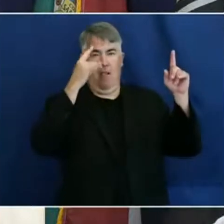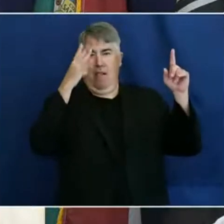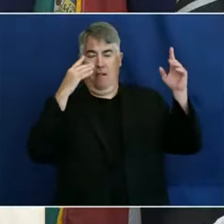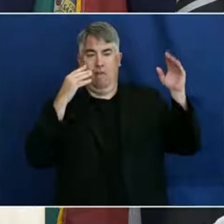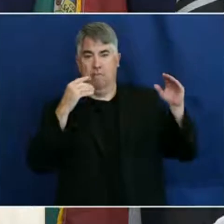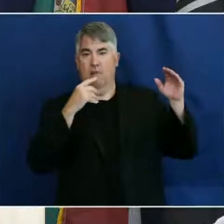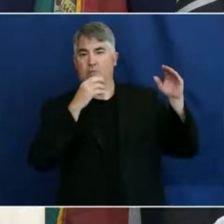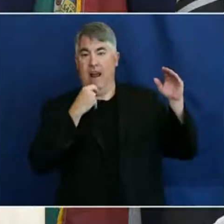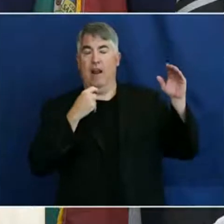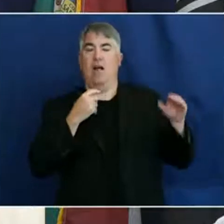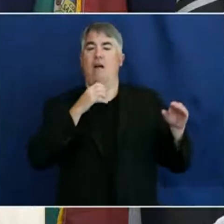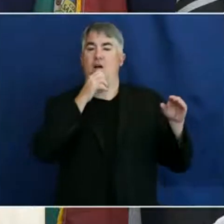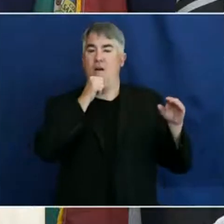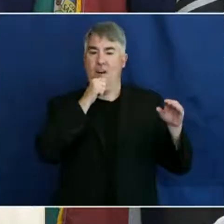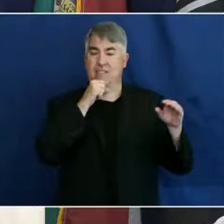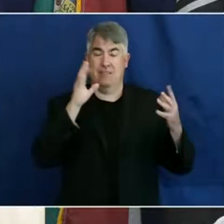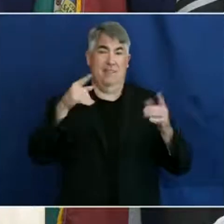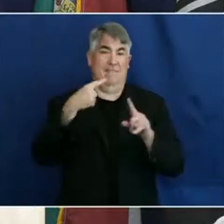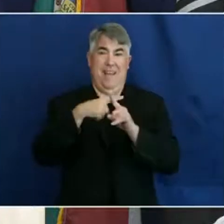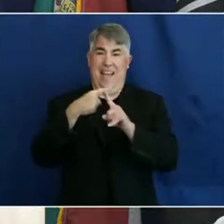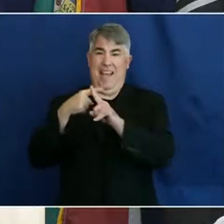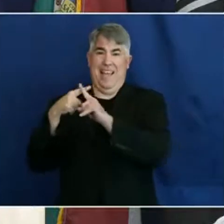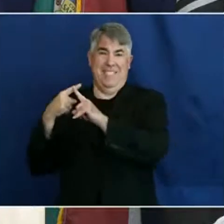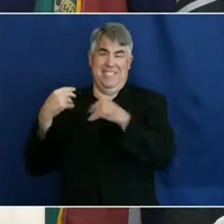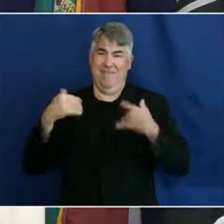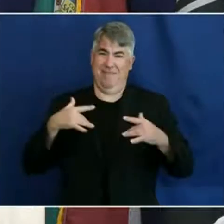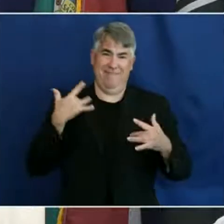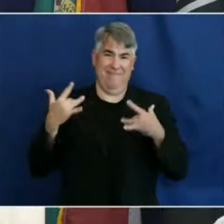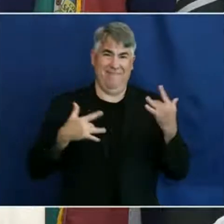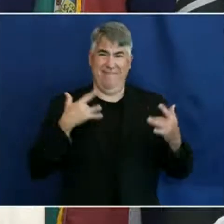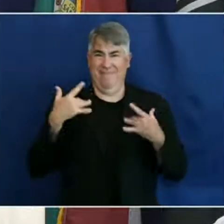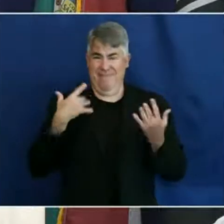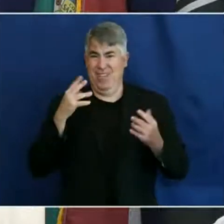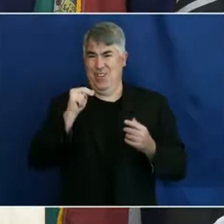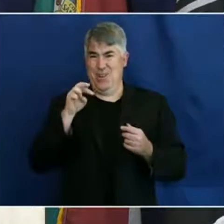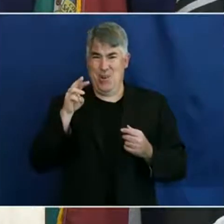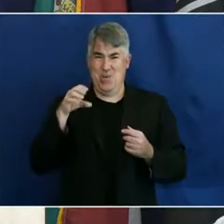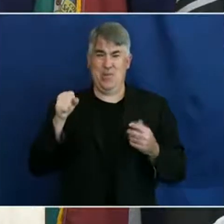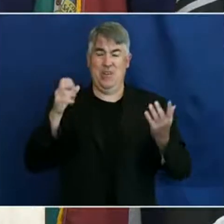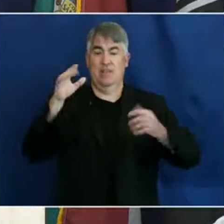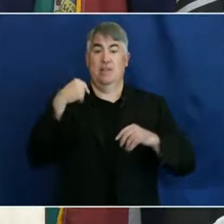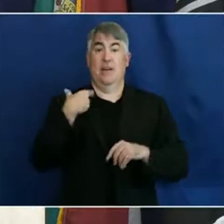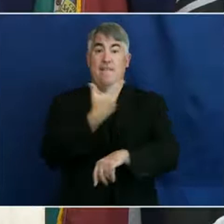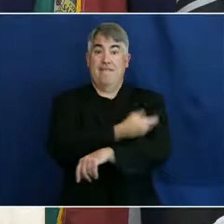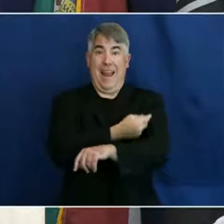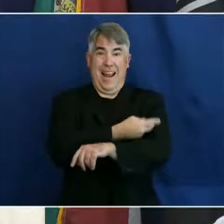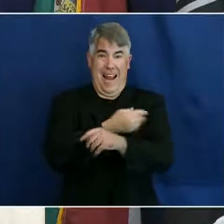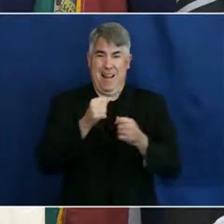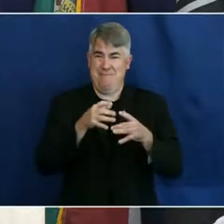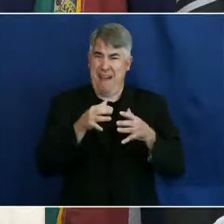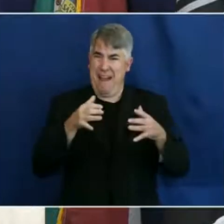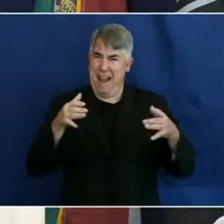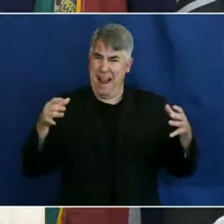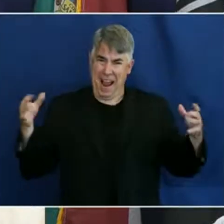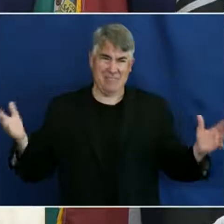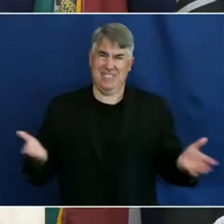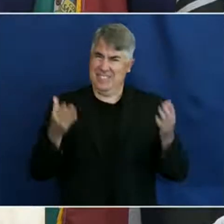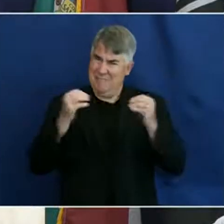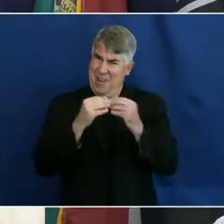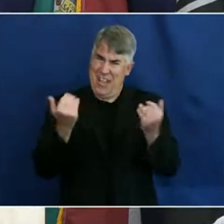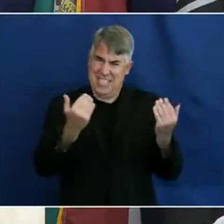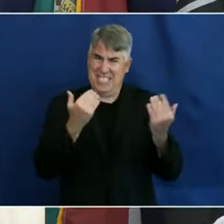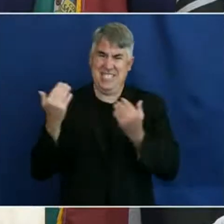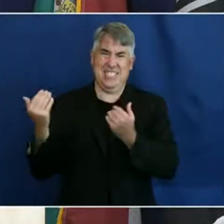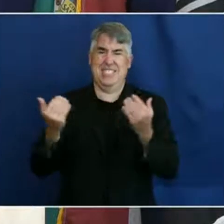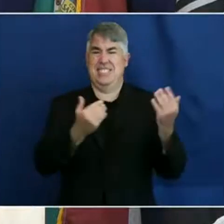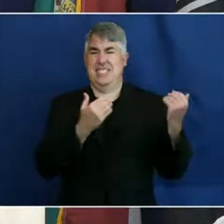you can see the positive direction and trajectory we're on. Because of the presence of the vaccine, and so that should be very encouraging, not just for those